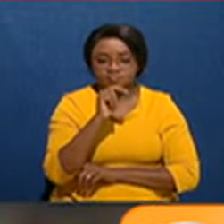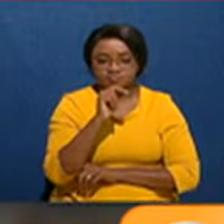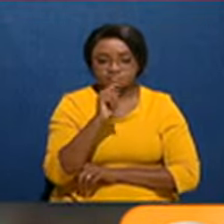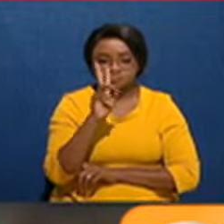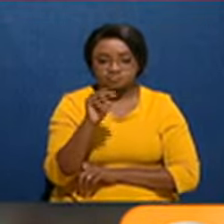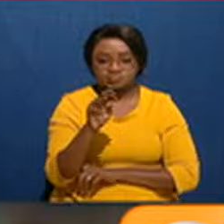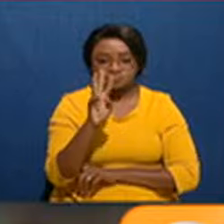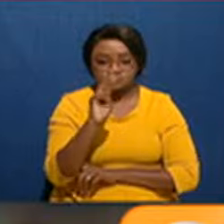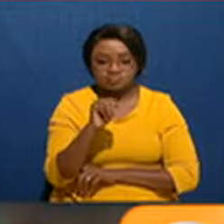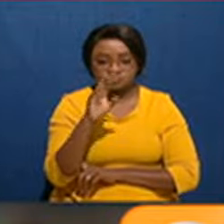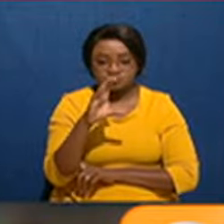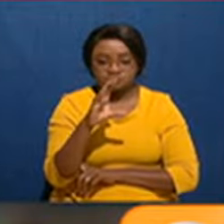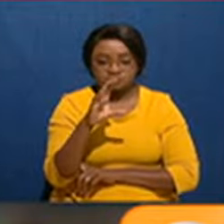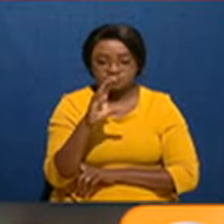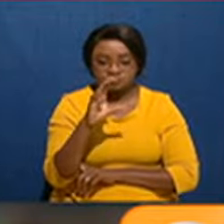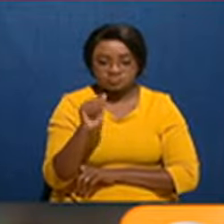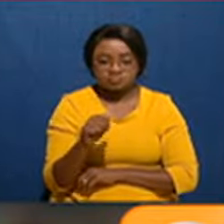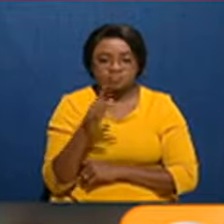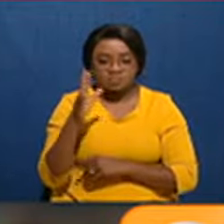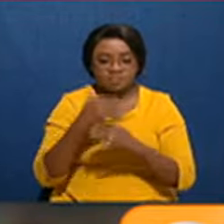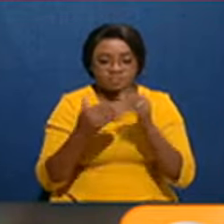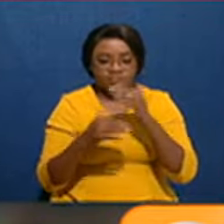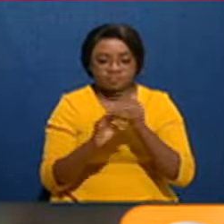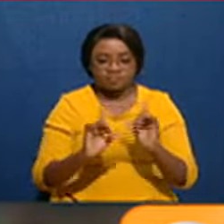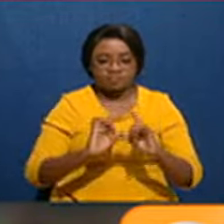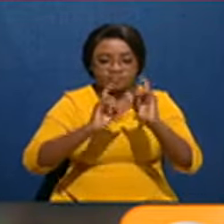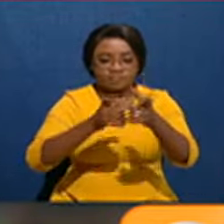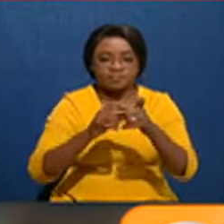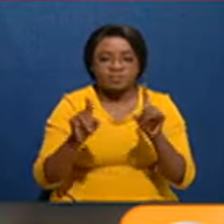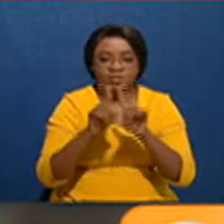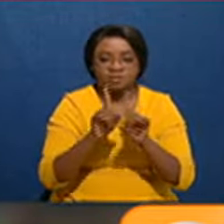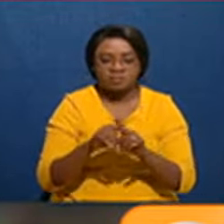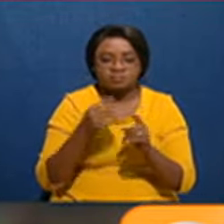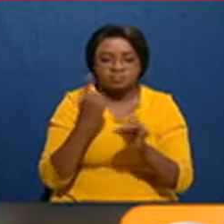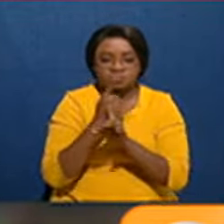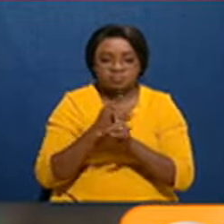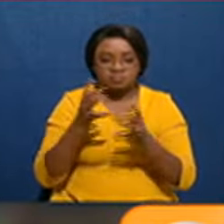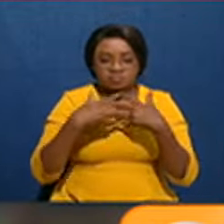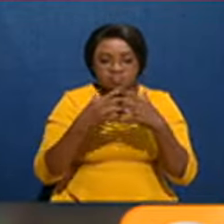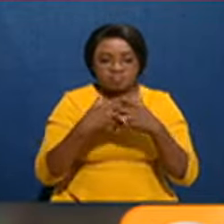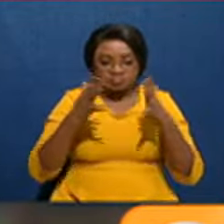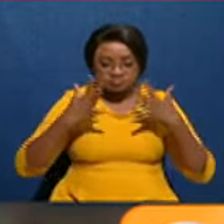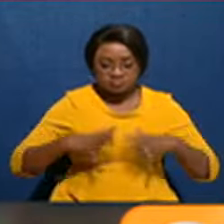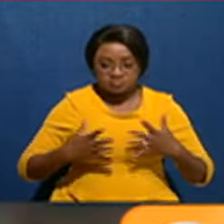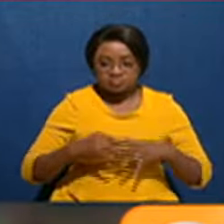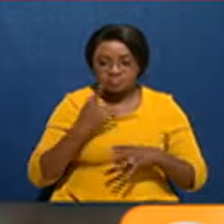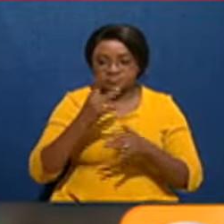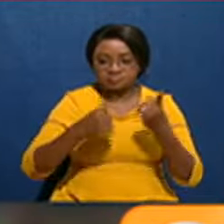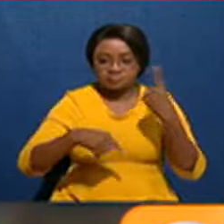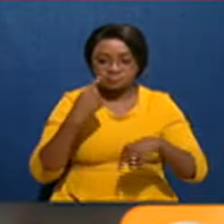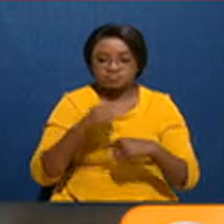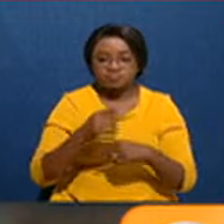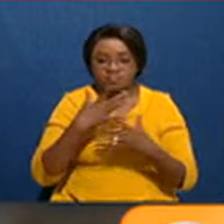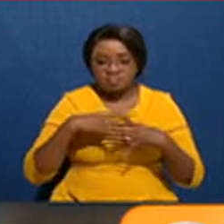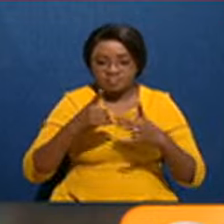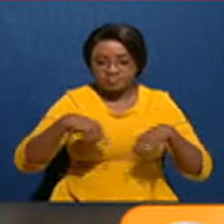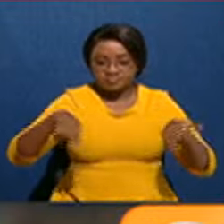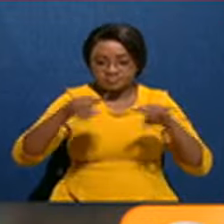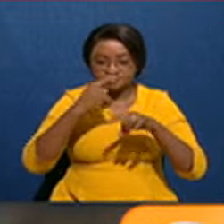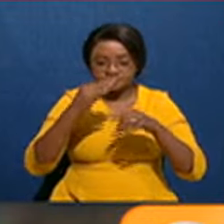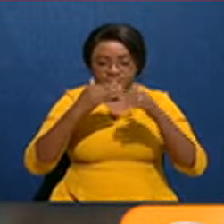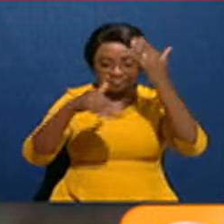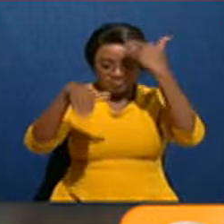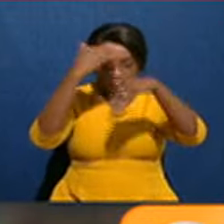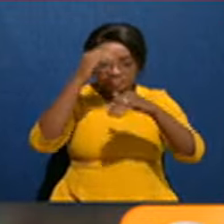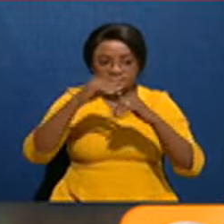in Excellence Award. And the contractors that won and the contractors that scored highly yeah. were the ones who had engineers, qualified